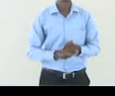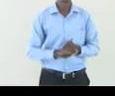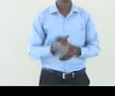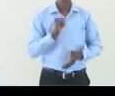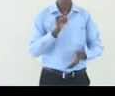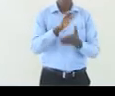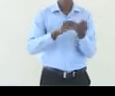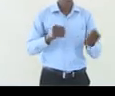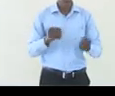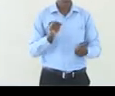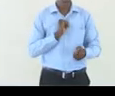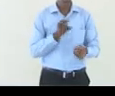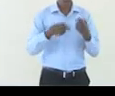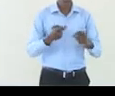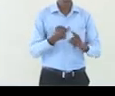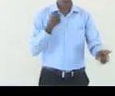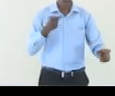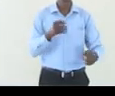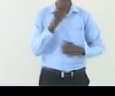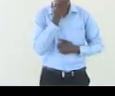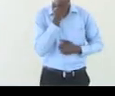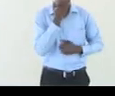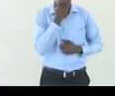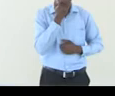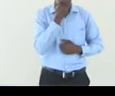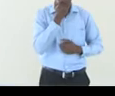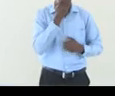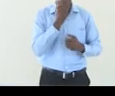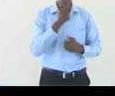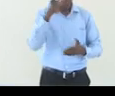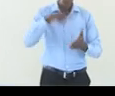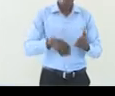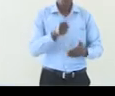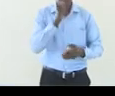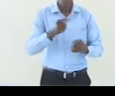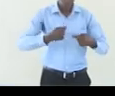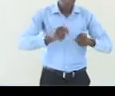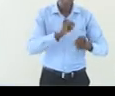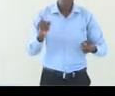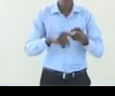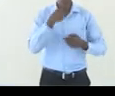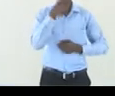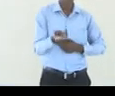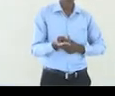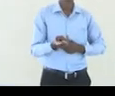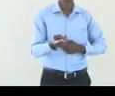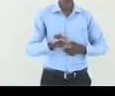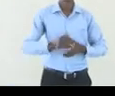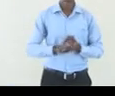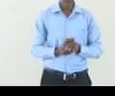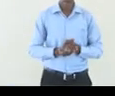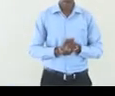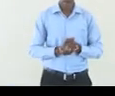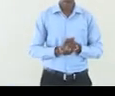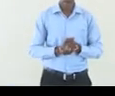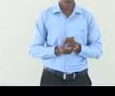believe I came from the wrong perspective. What I was trying to say, in essence, is that... Oh, okay, you want to correct yourself.